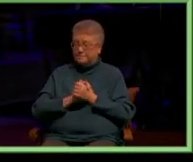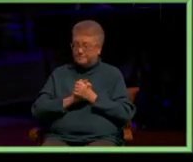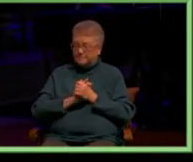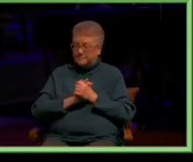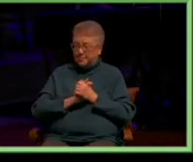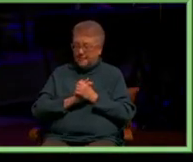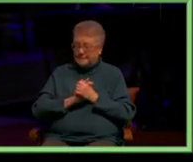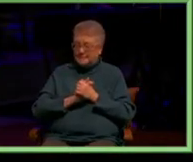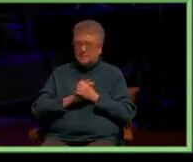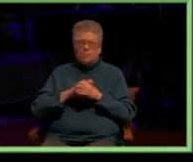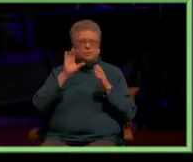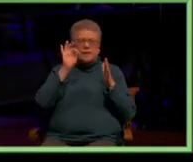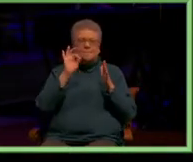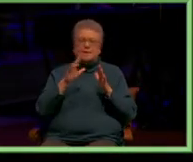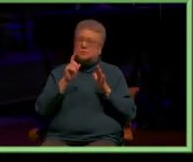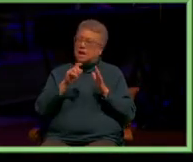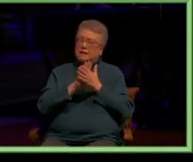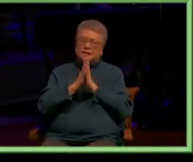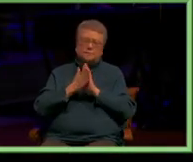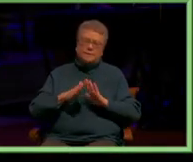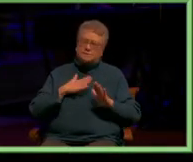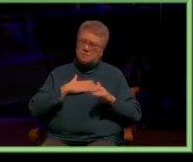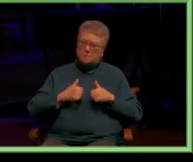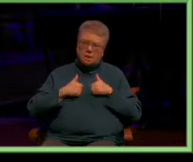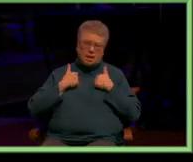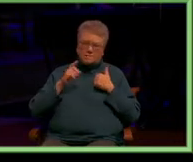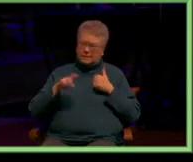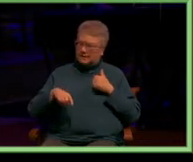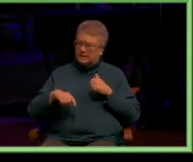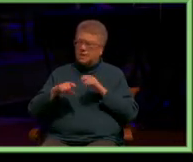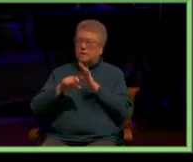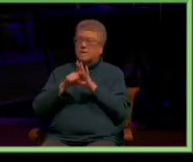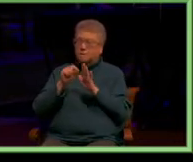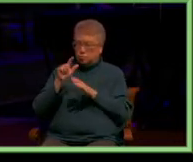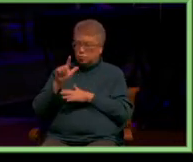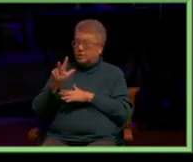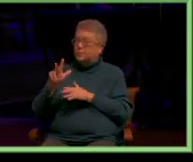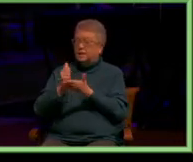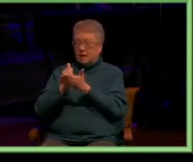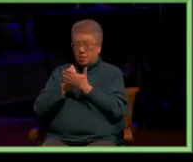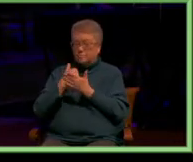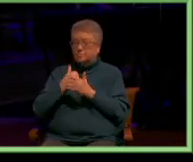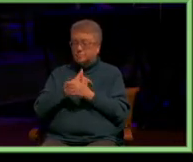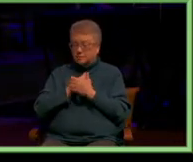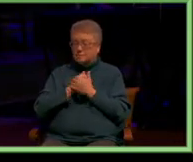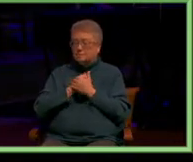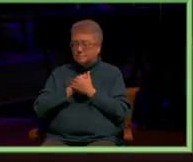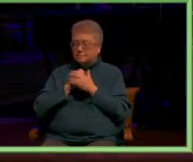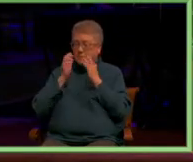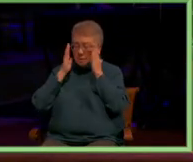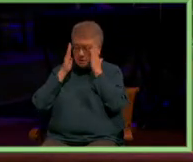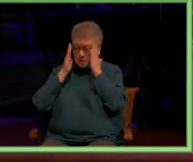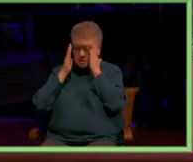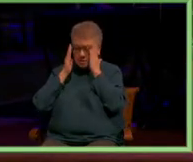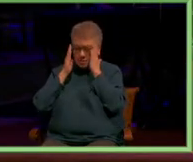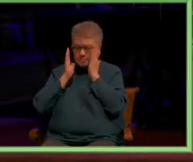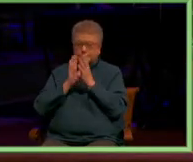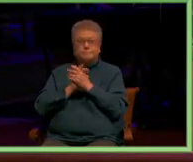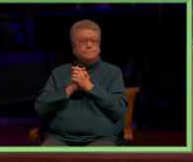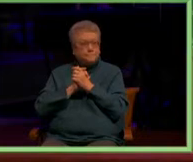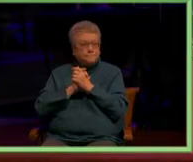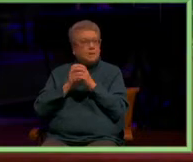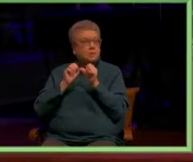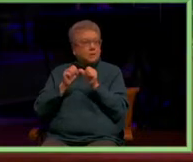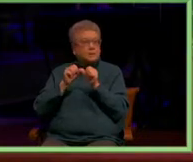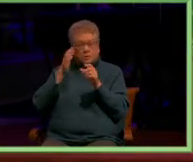23. You say, well, Pastor, I need this peace in my life. Verse 23 helps us. If indeed you continue in the faith.